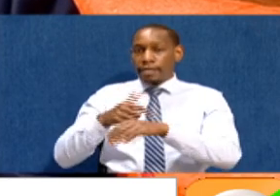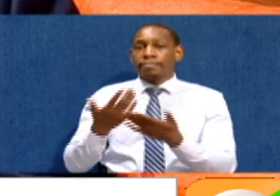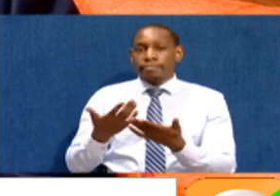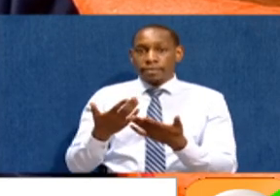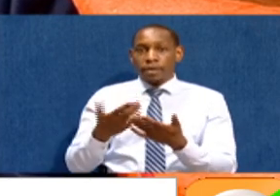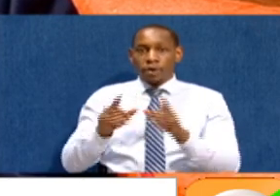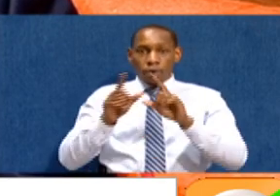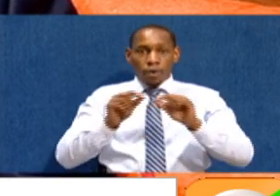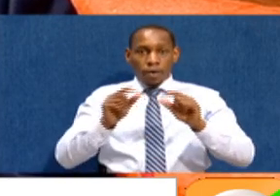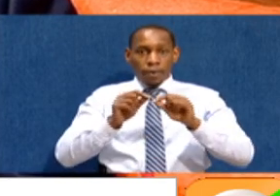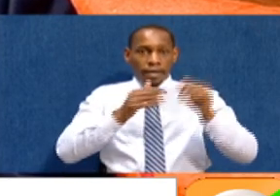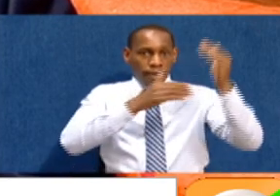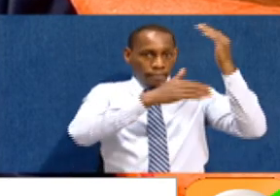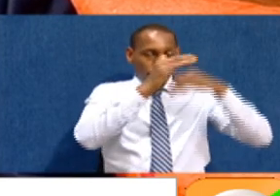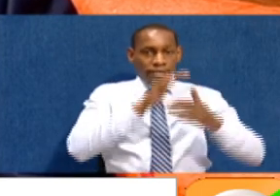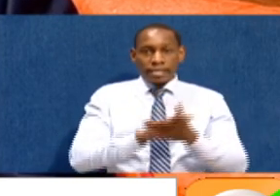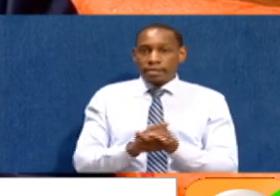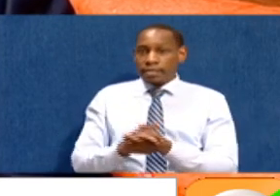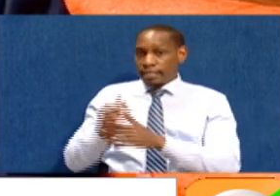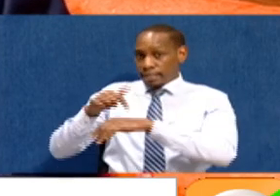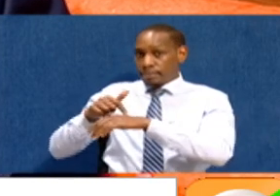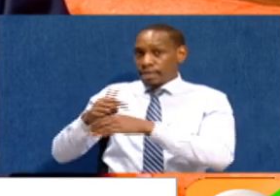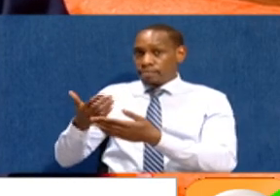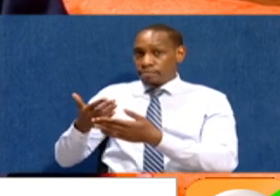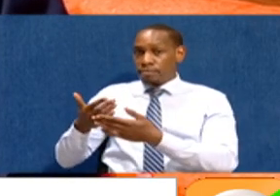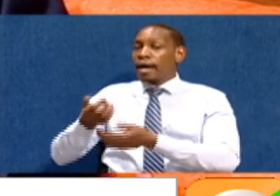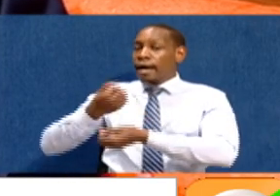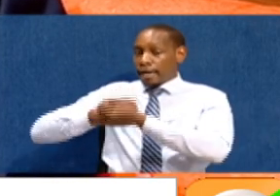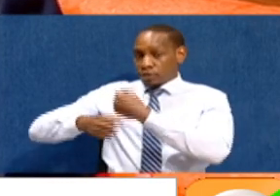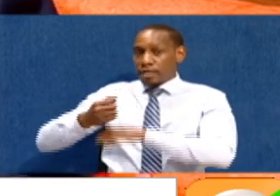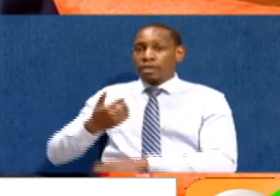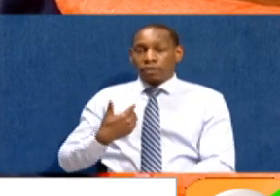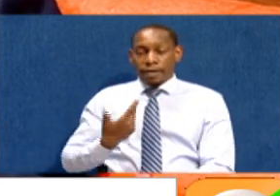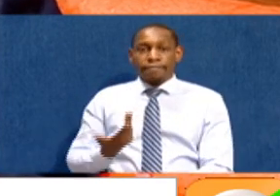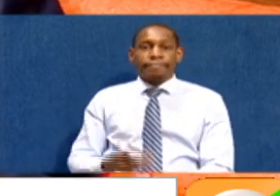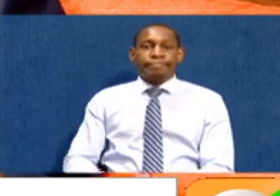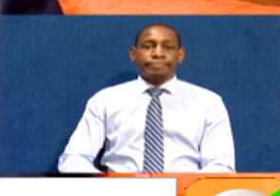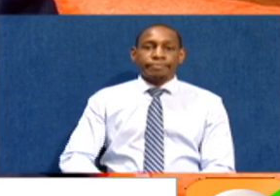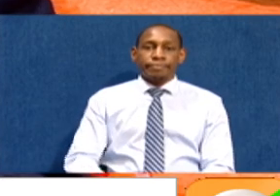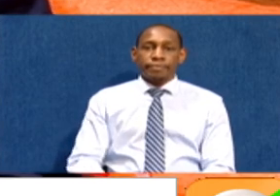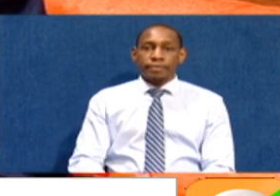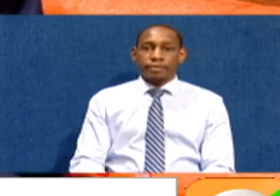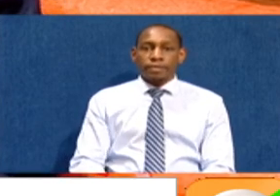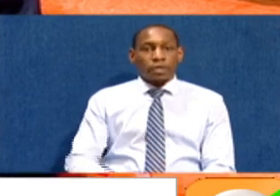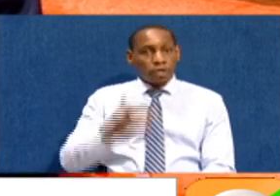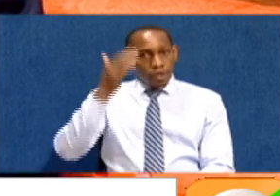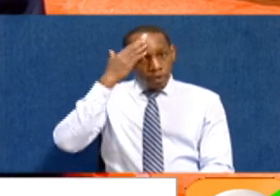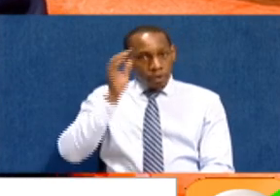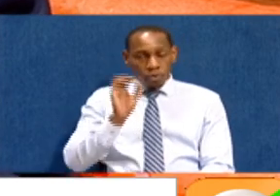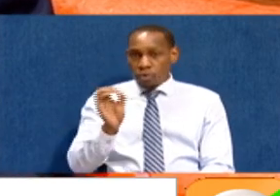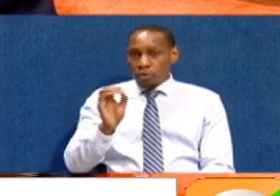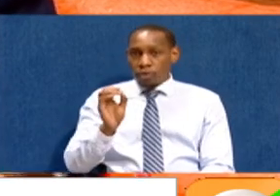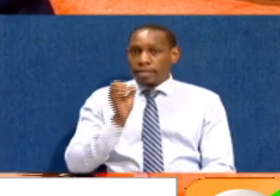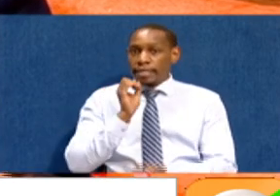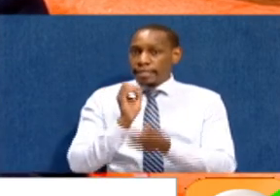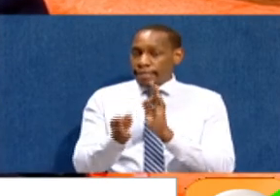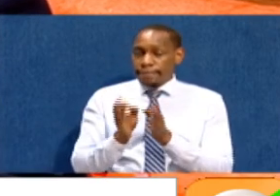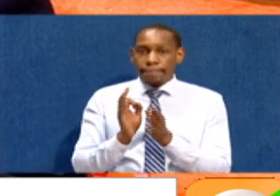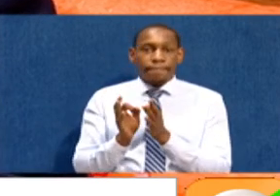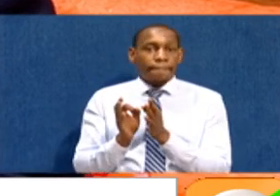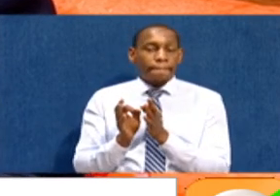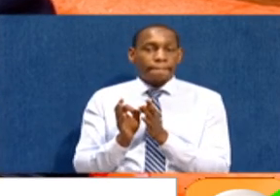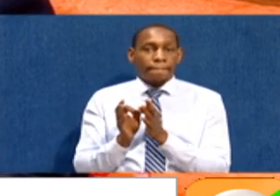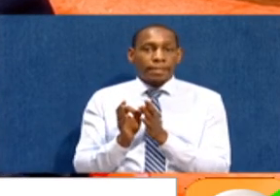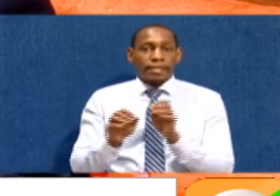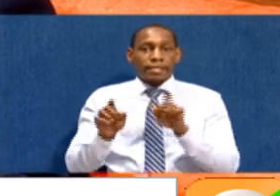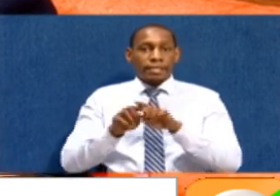Professor says, to do something about it. I do not know whether this is one of